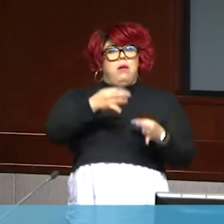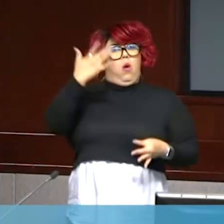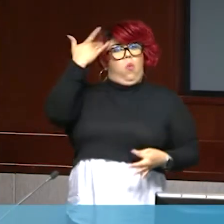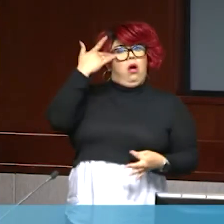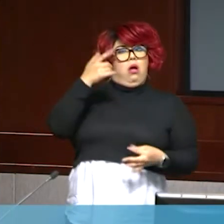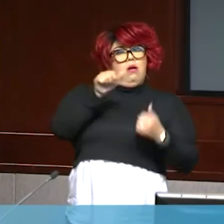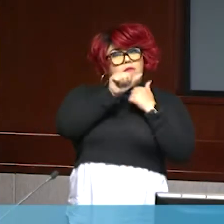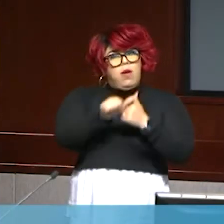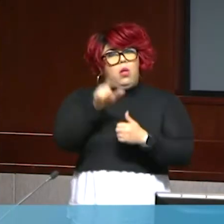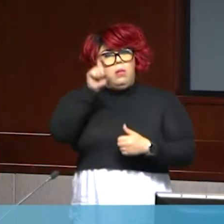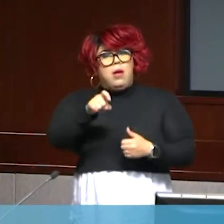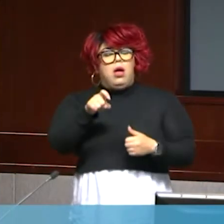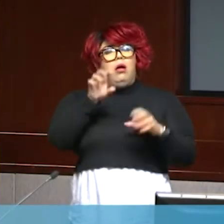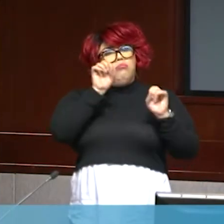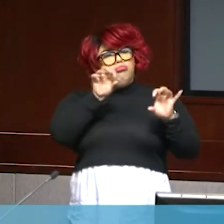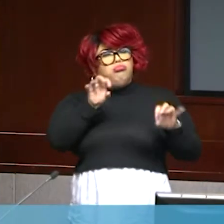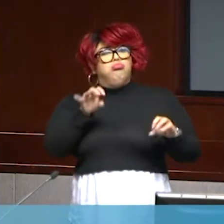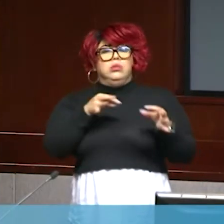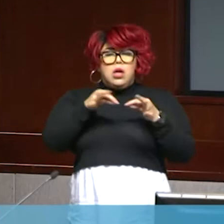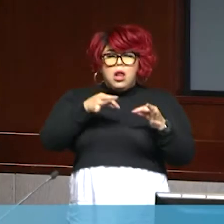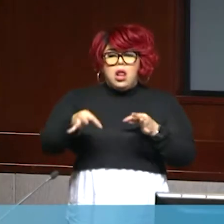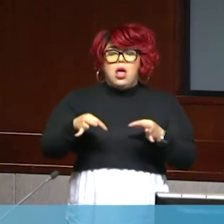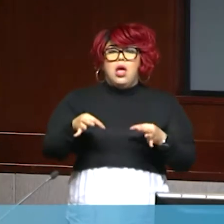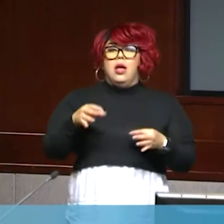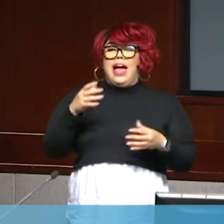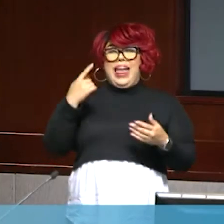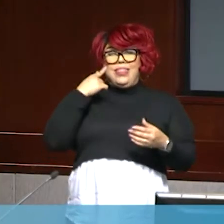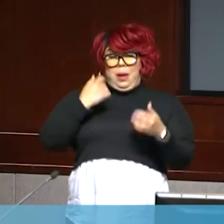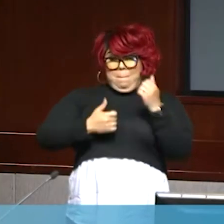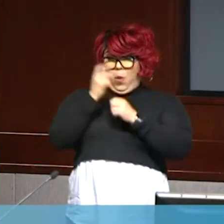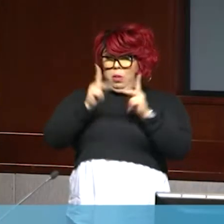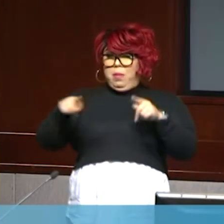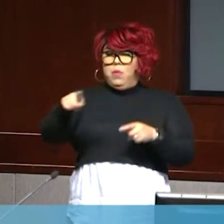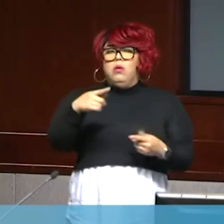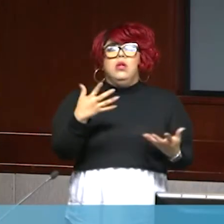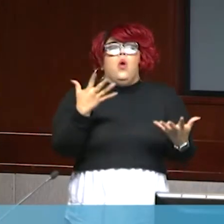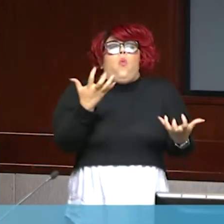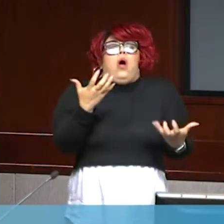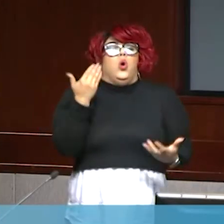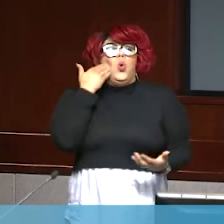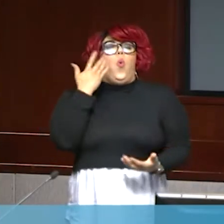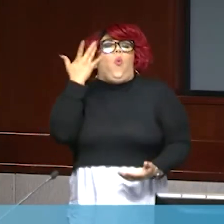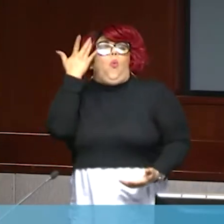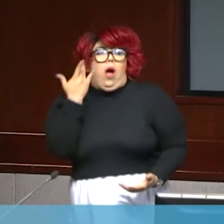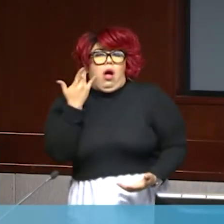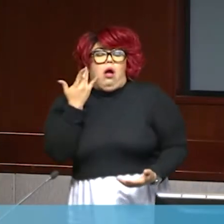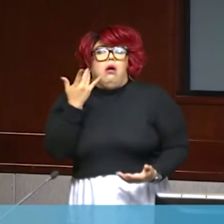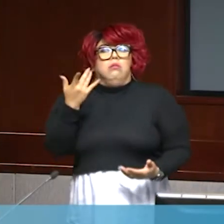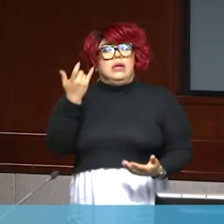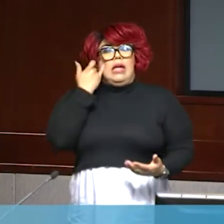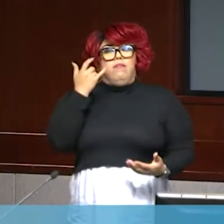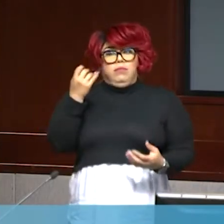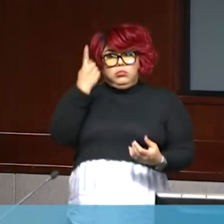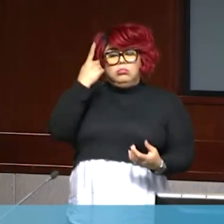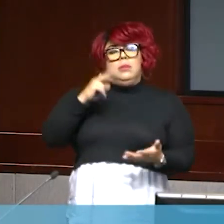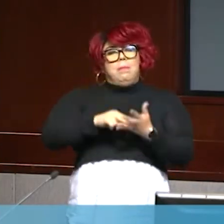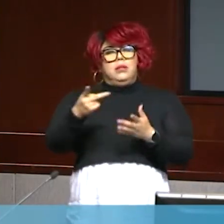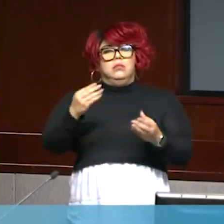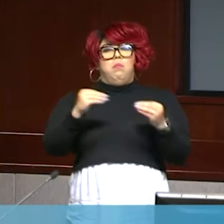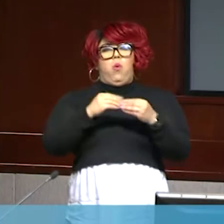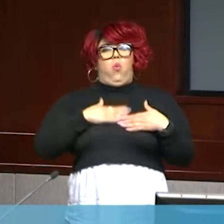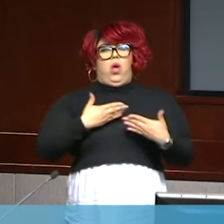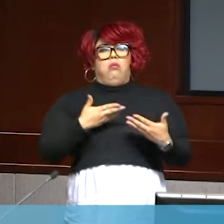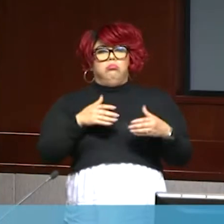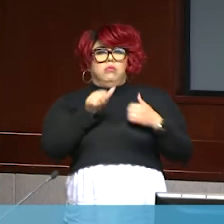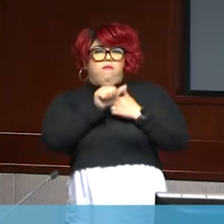And we have found that the far majority of people just want to understand why and then want to do everything they can to help. Awesome. Thank